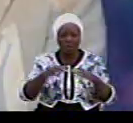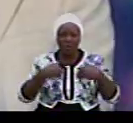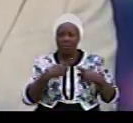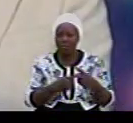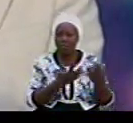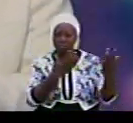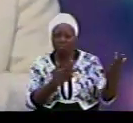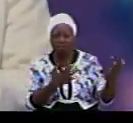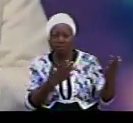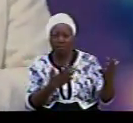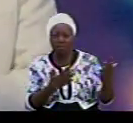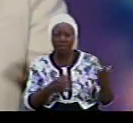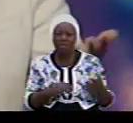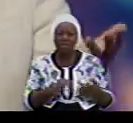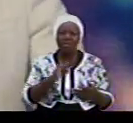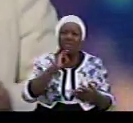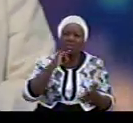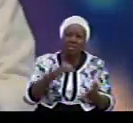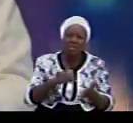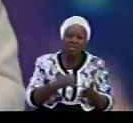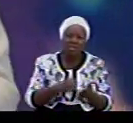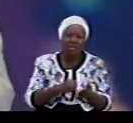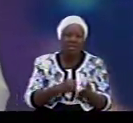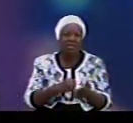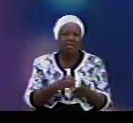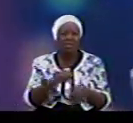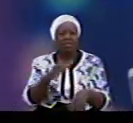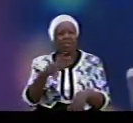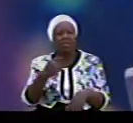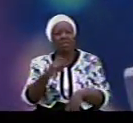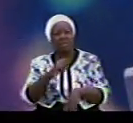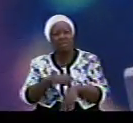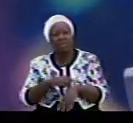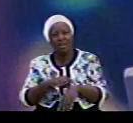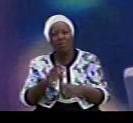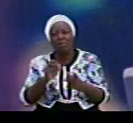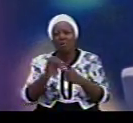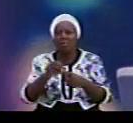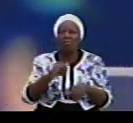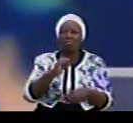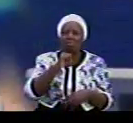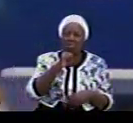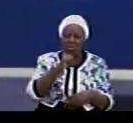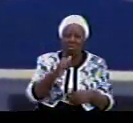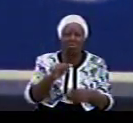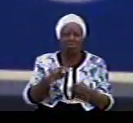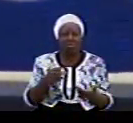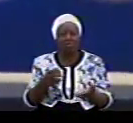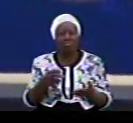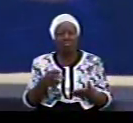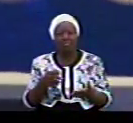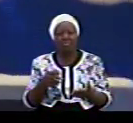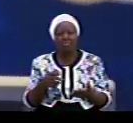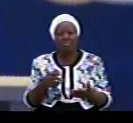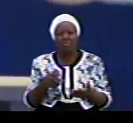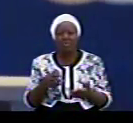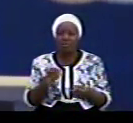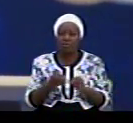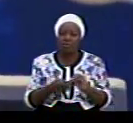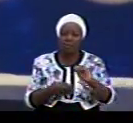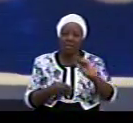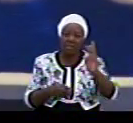the season or is this not the season? Number six,